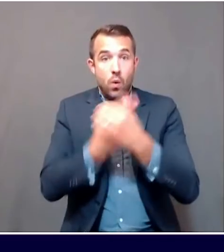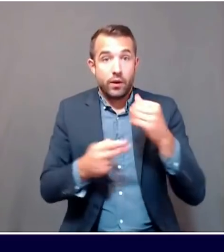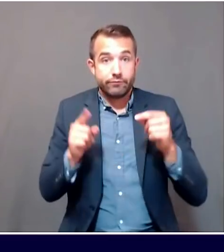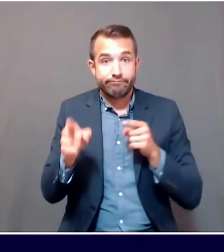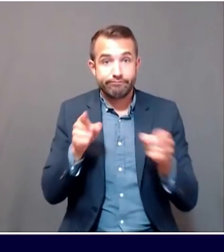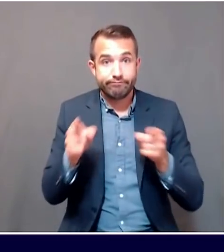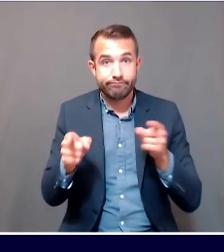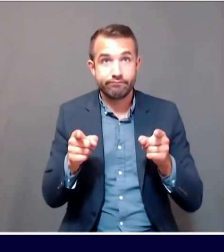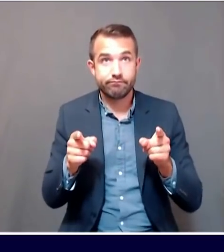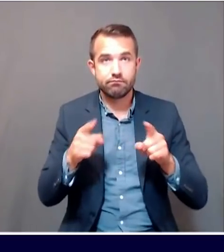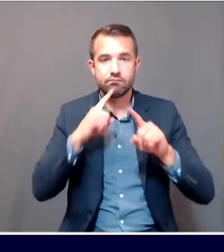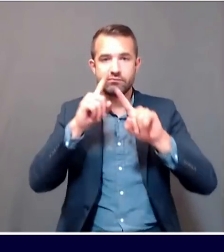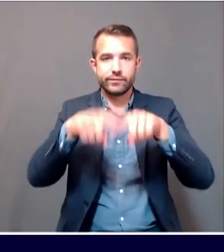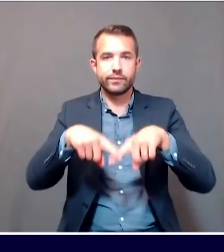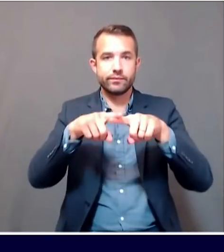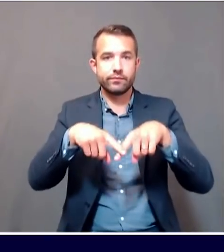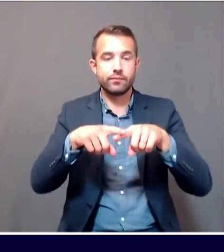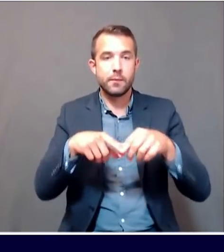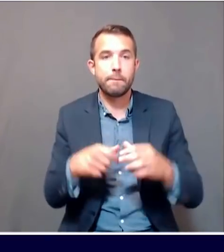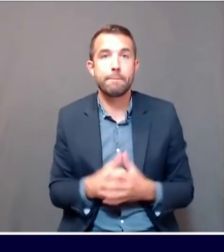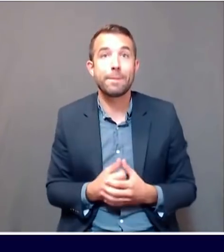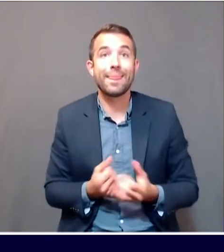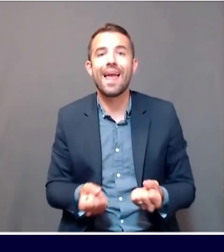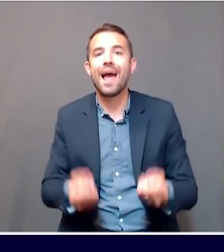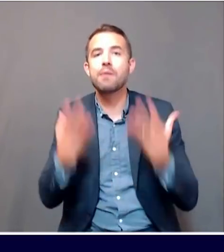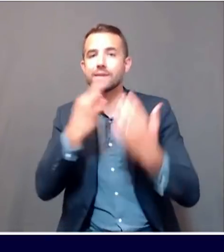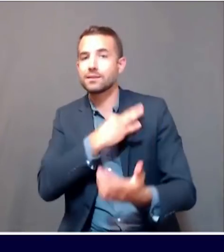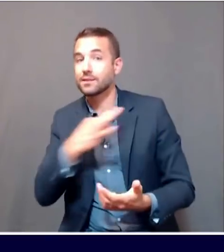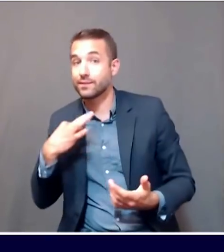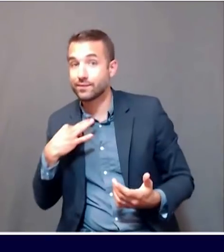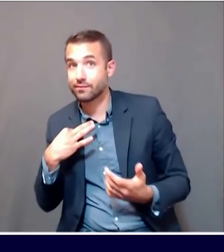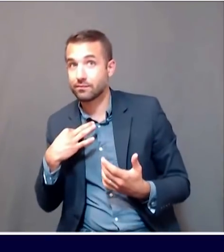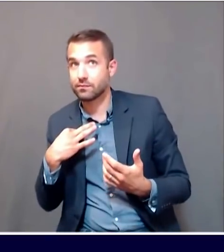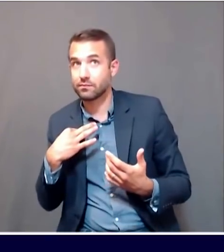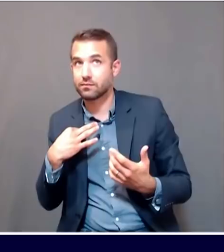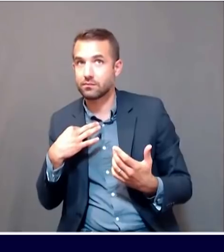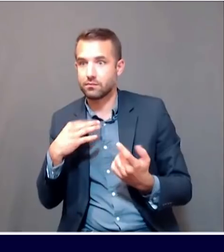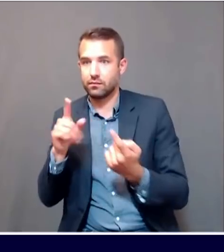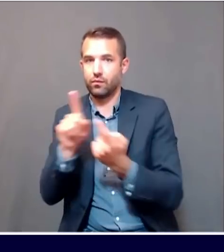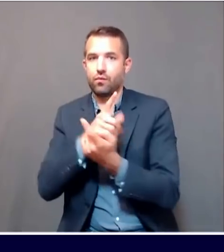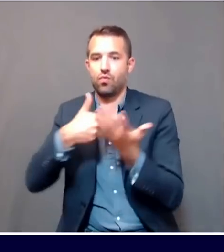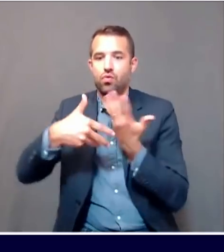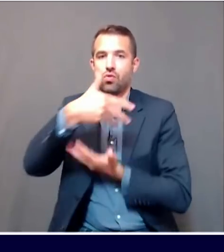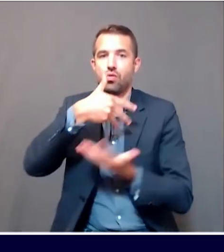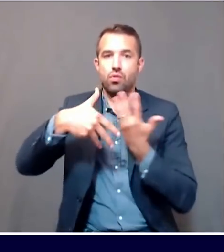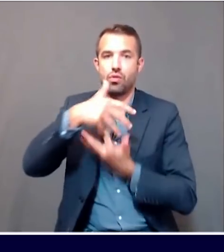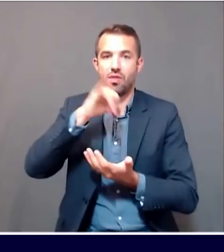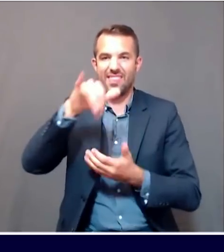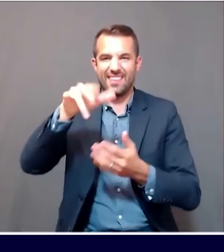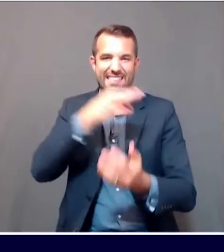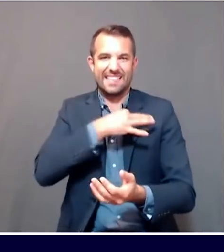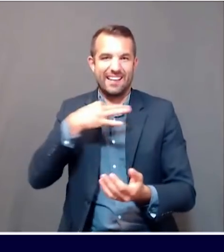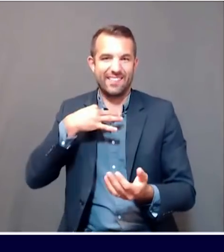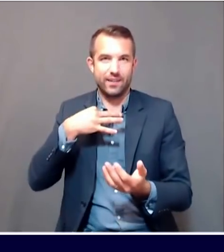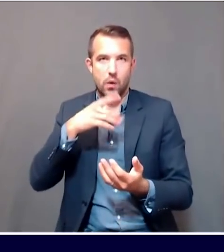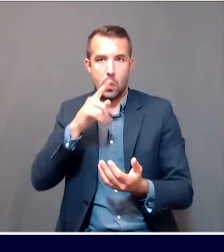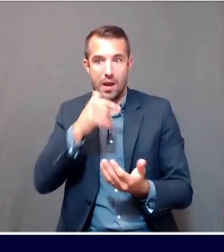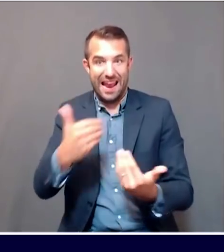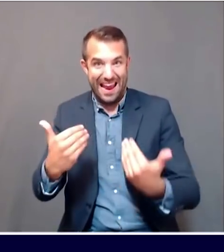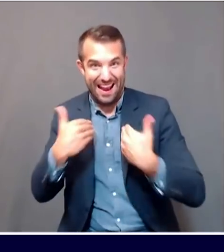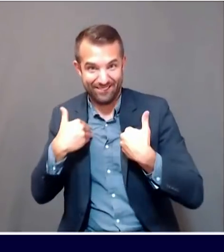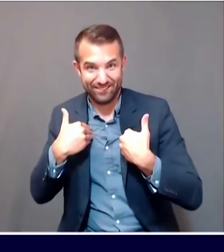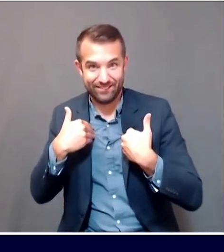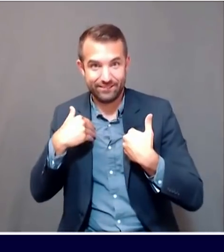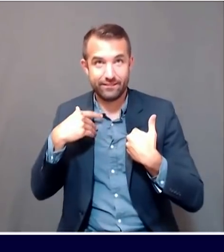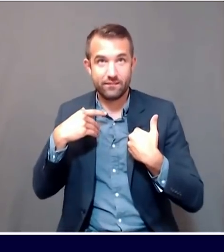members, if there were numerous staff members who were close contacts of that particular employee, then just by virtue of not having enough